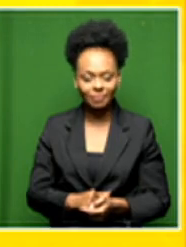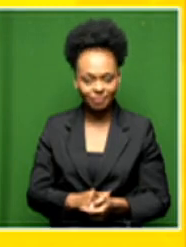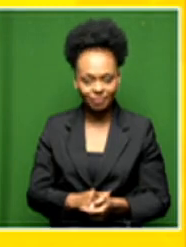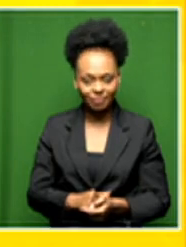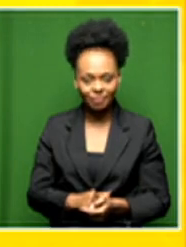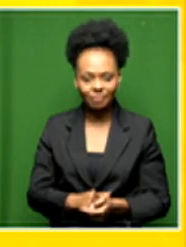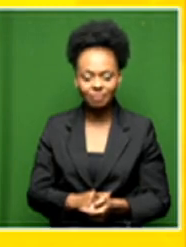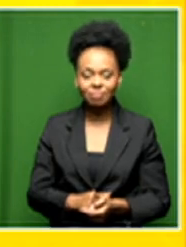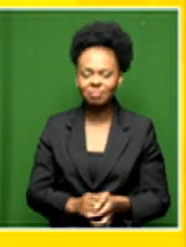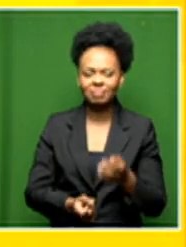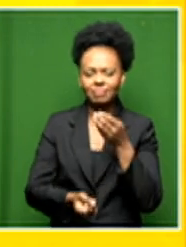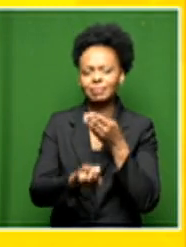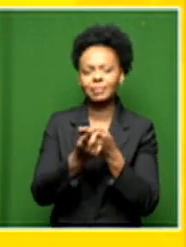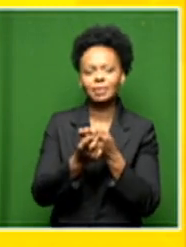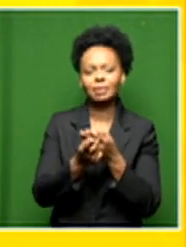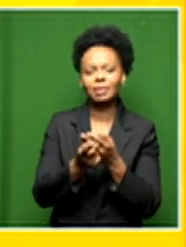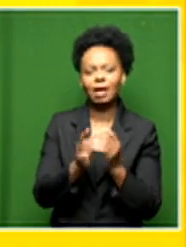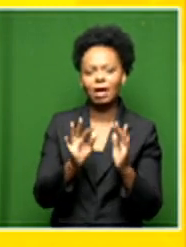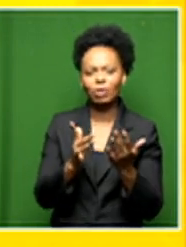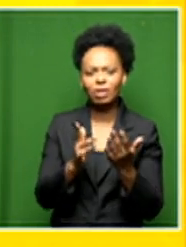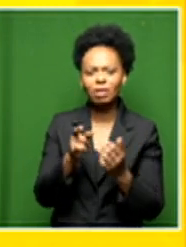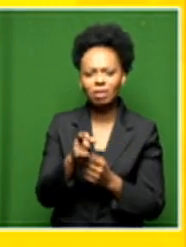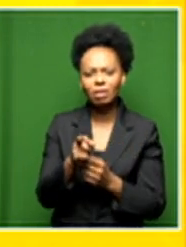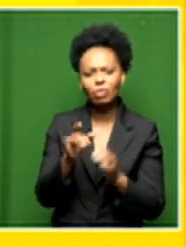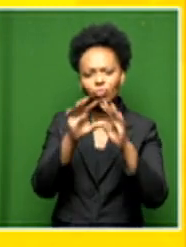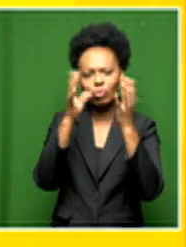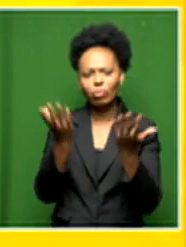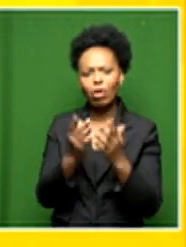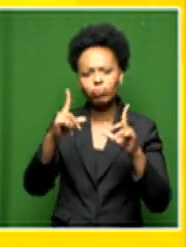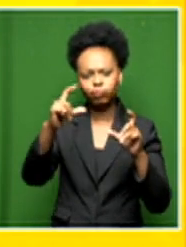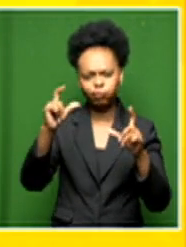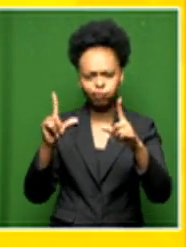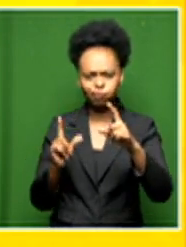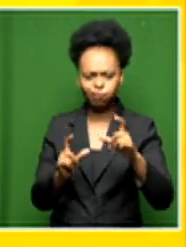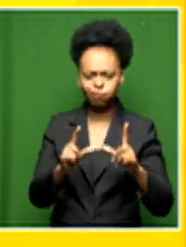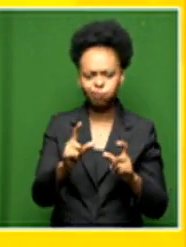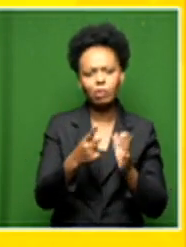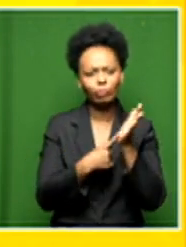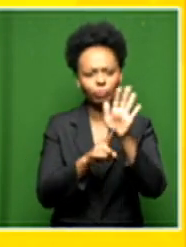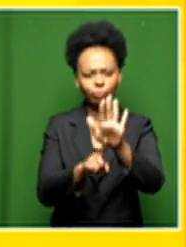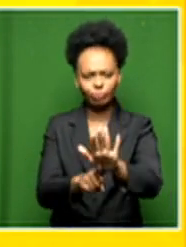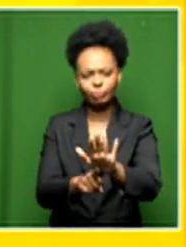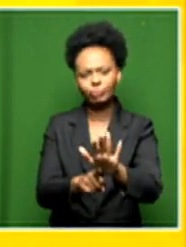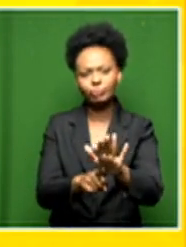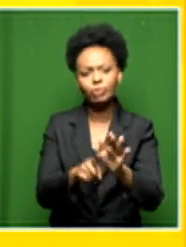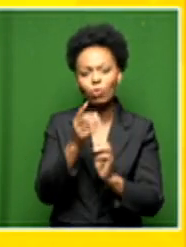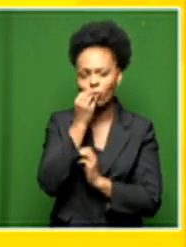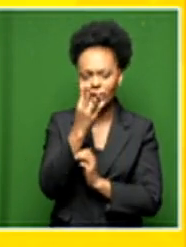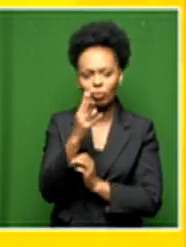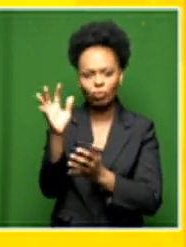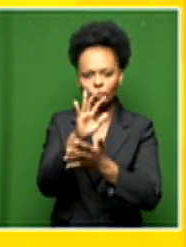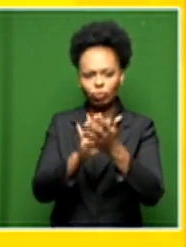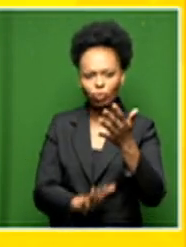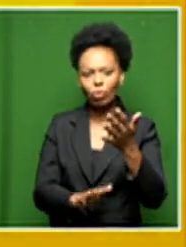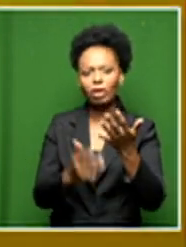I Accidentally Became a Global Stock Photo and Other Strange and Wonderful Series is a memoir written by artist